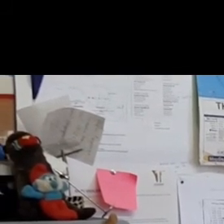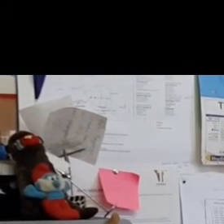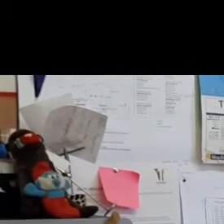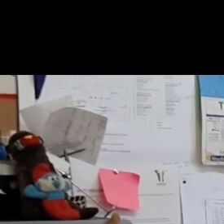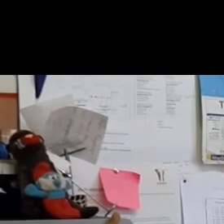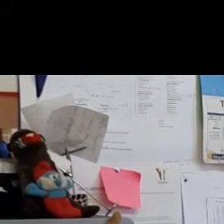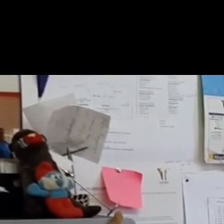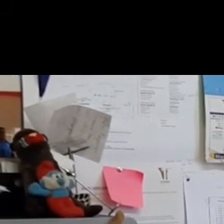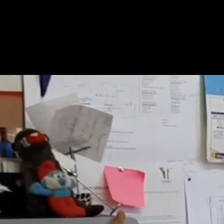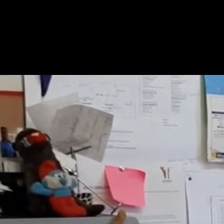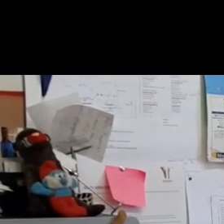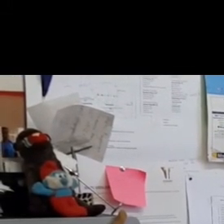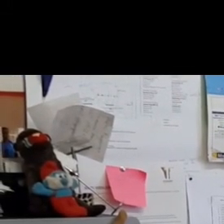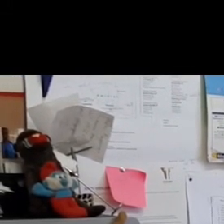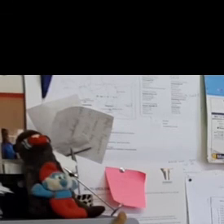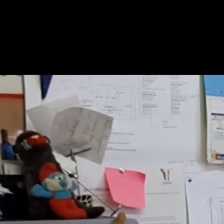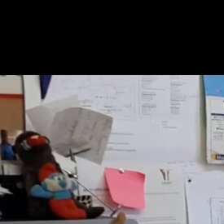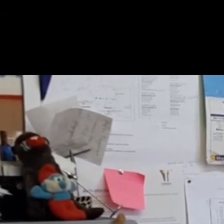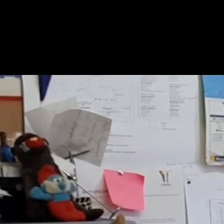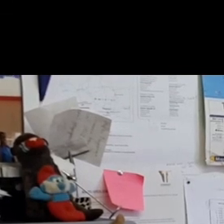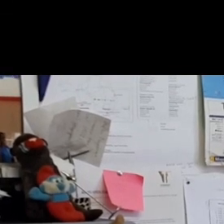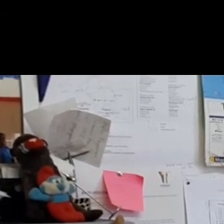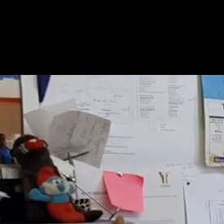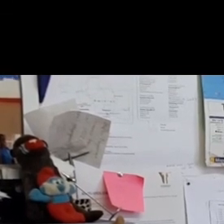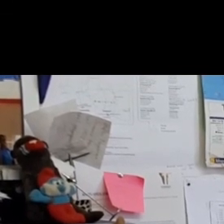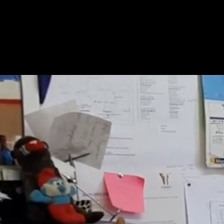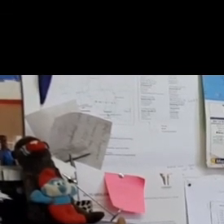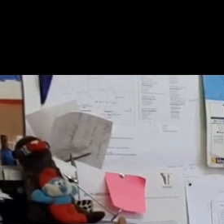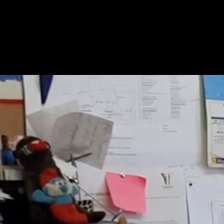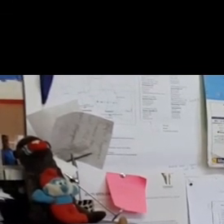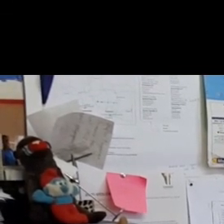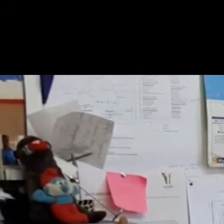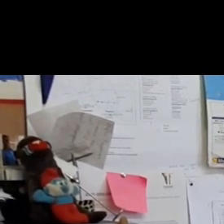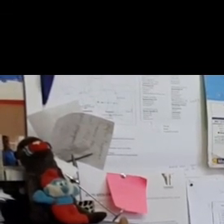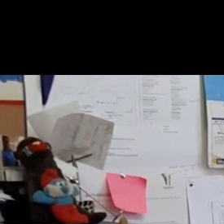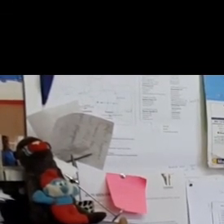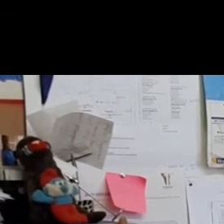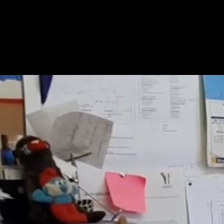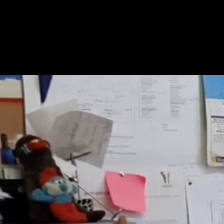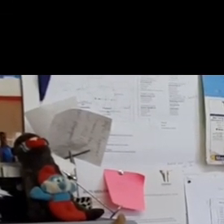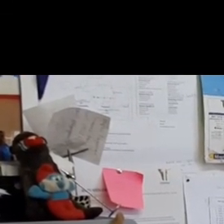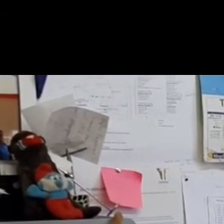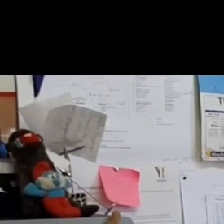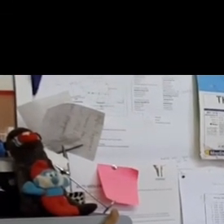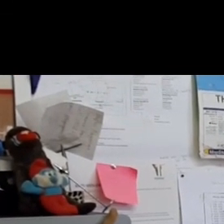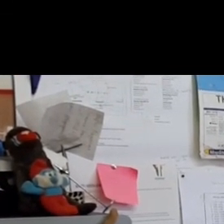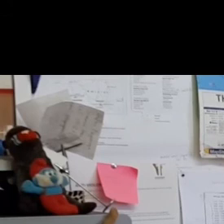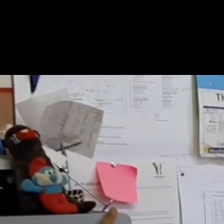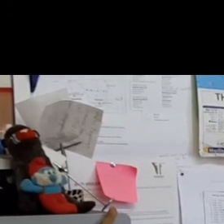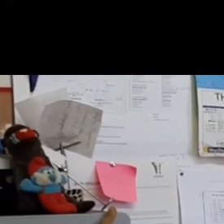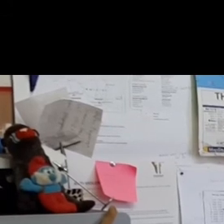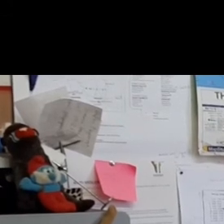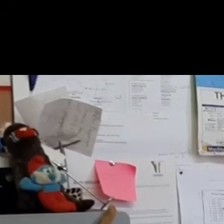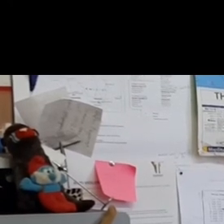fractions, living organisms, scientific processes, and magnetism. And they